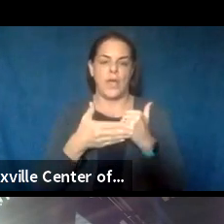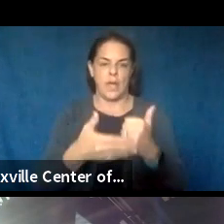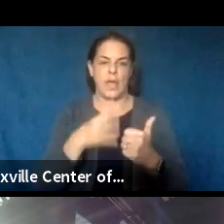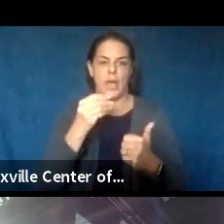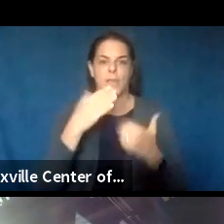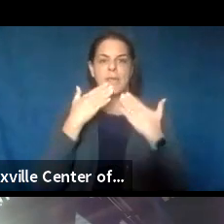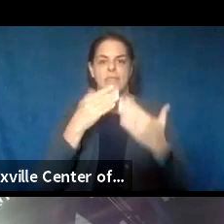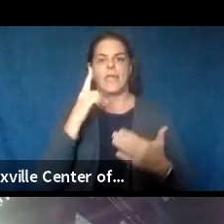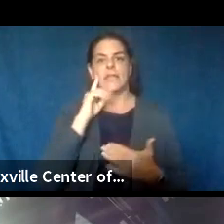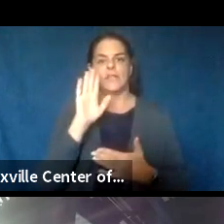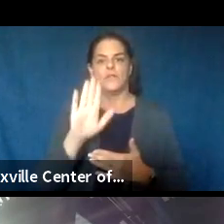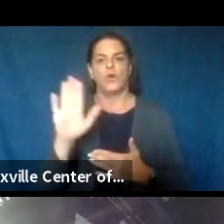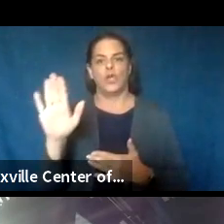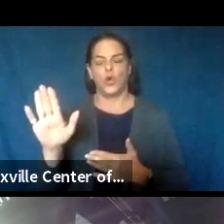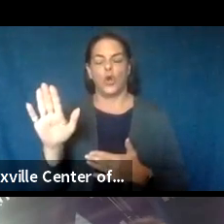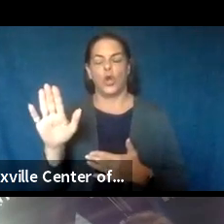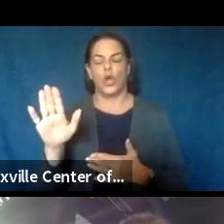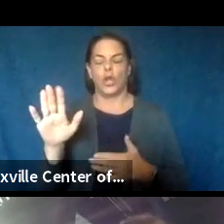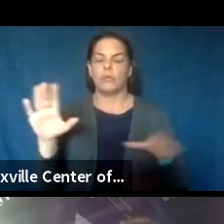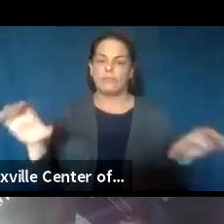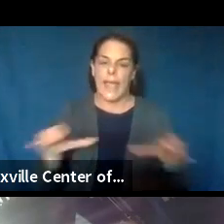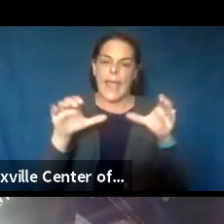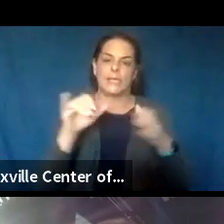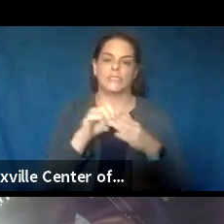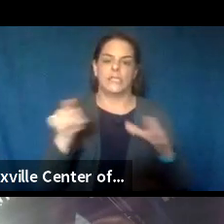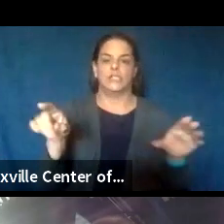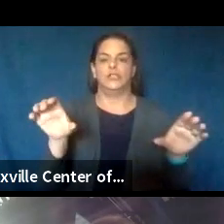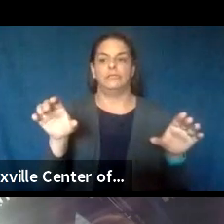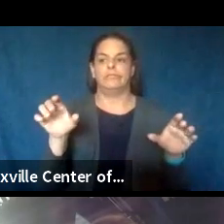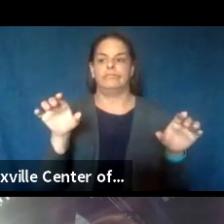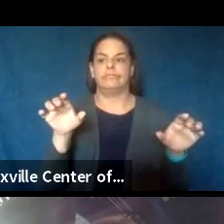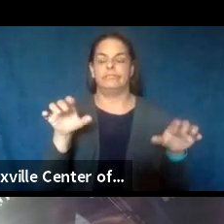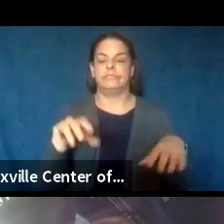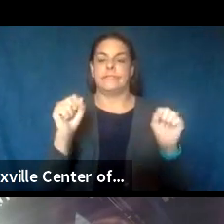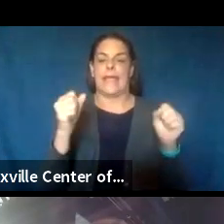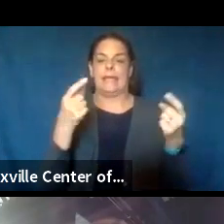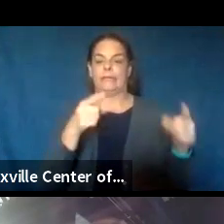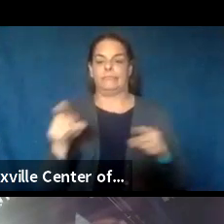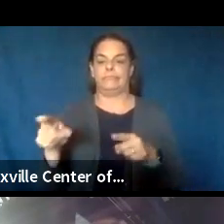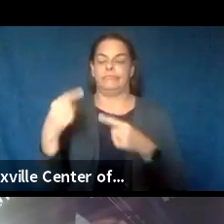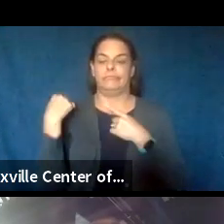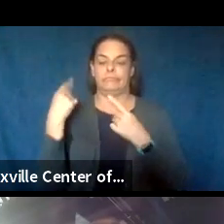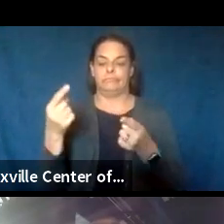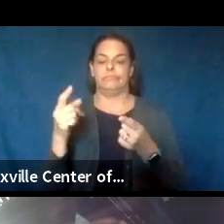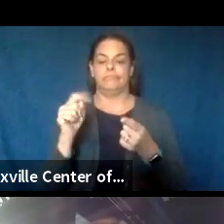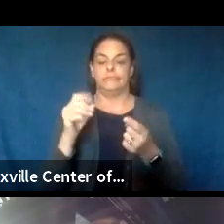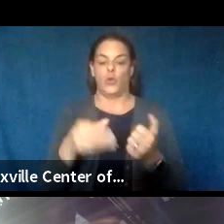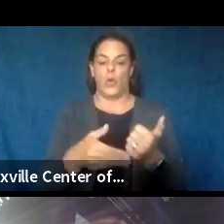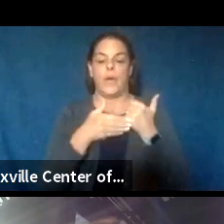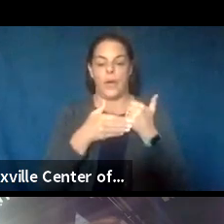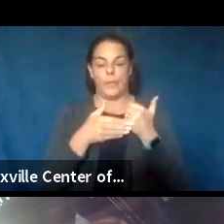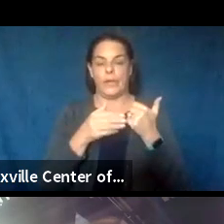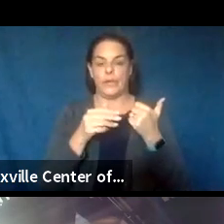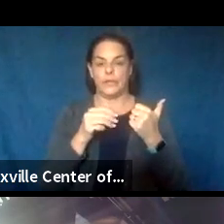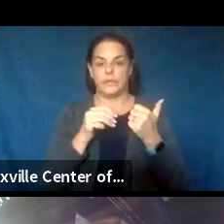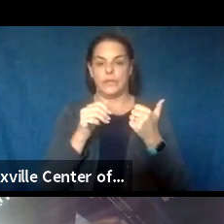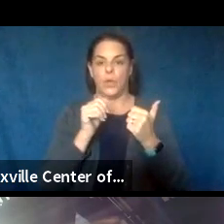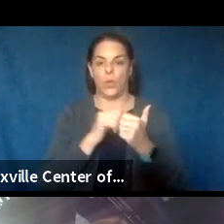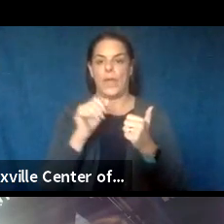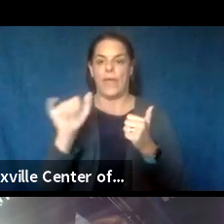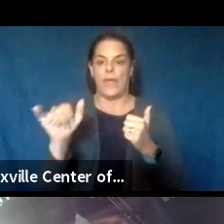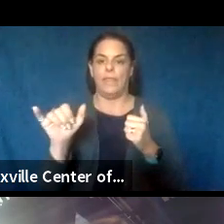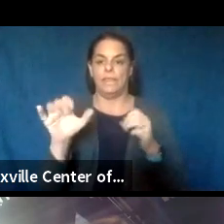for your actions that you've taken to this date to try to help us out with those crowd